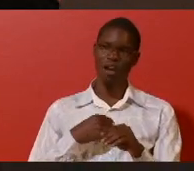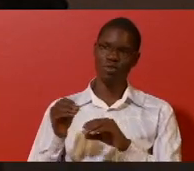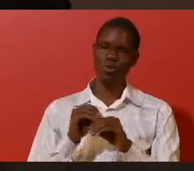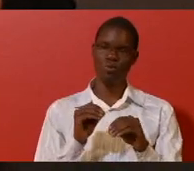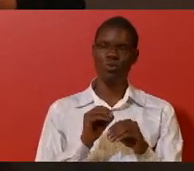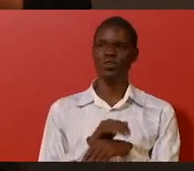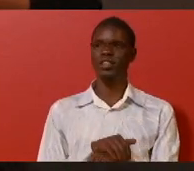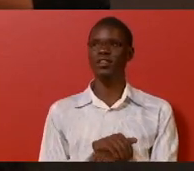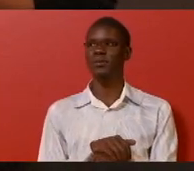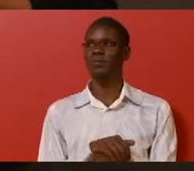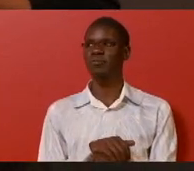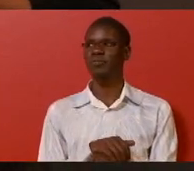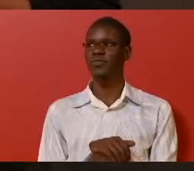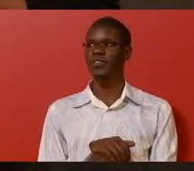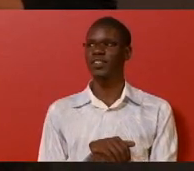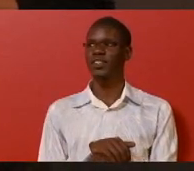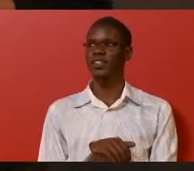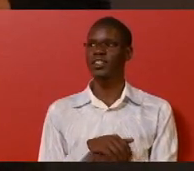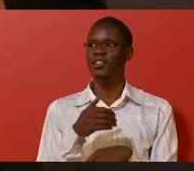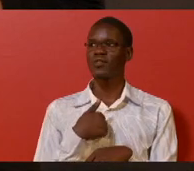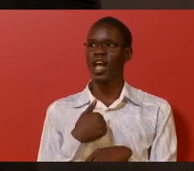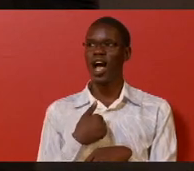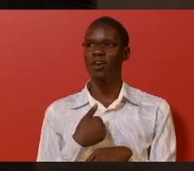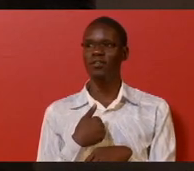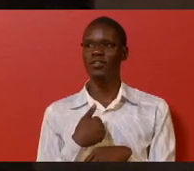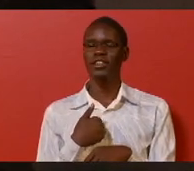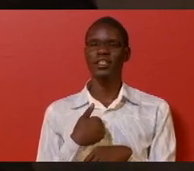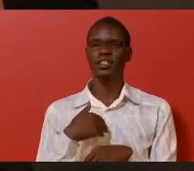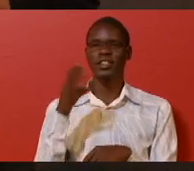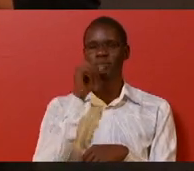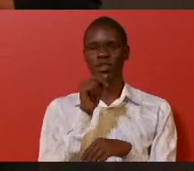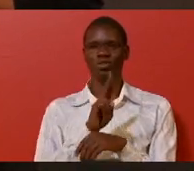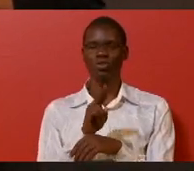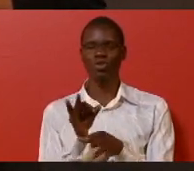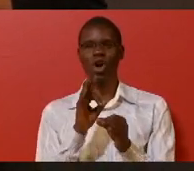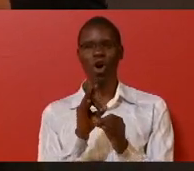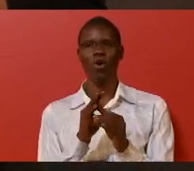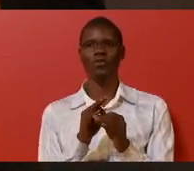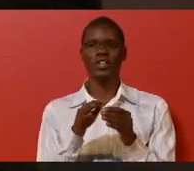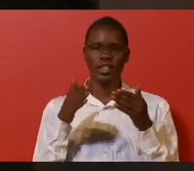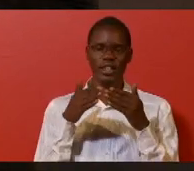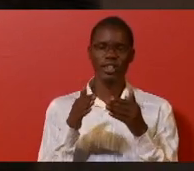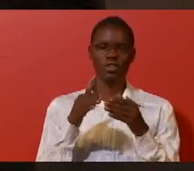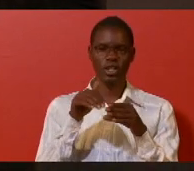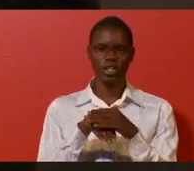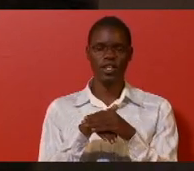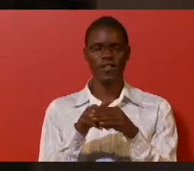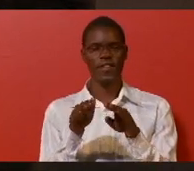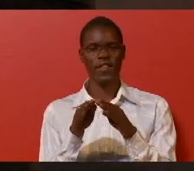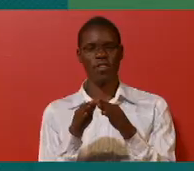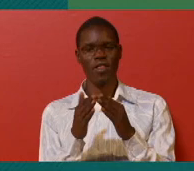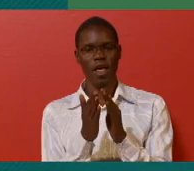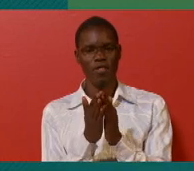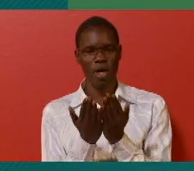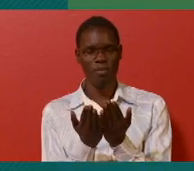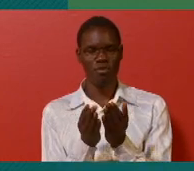Yes. So here are the misuses of sexuality. In the book of Exodus, chapter 20 and verse 14, the Bible